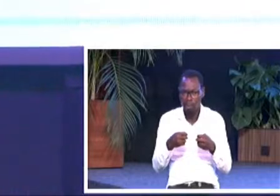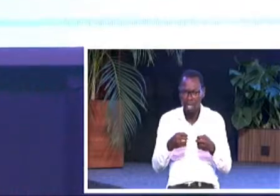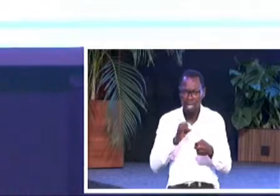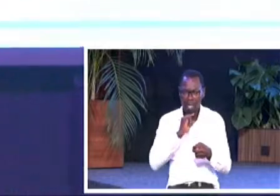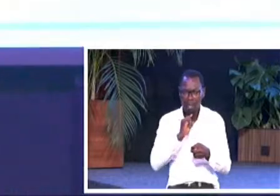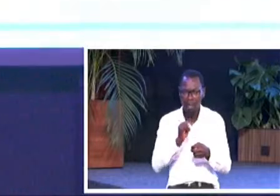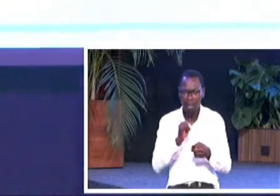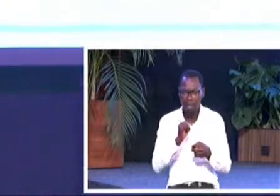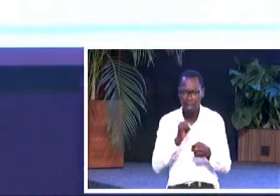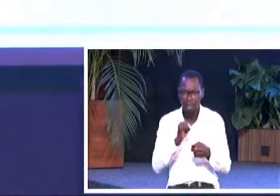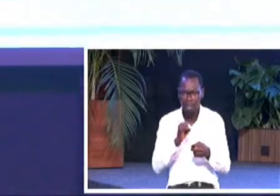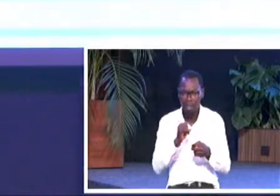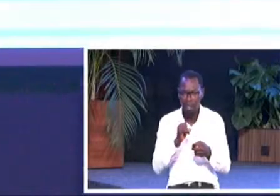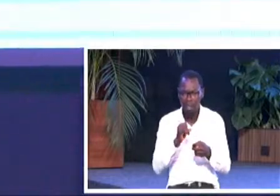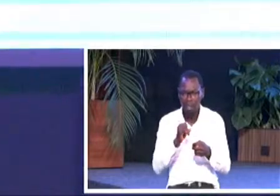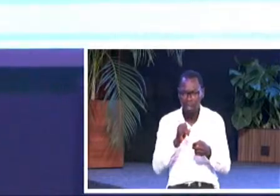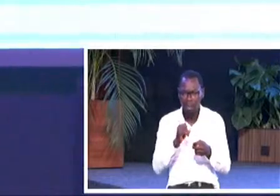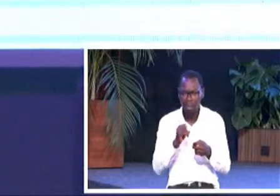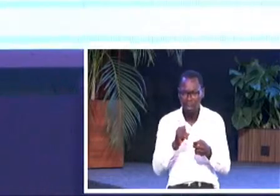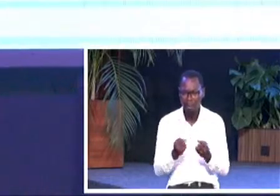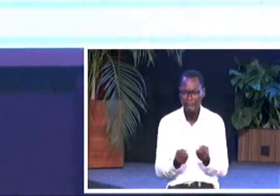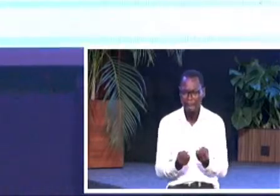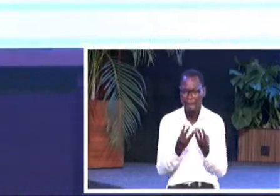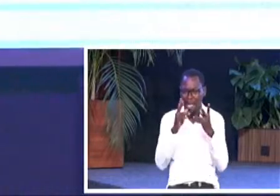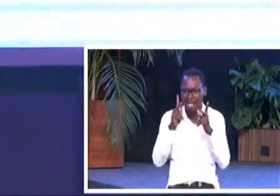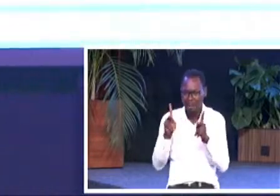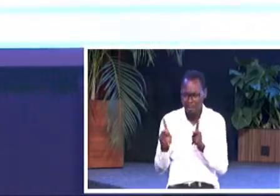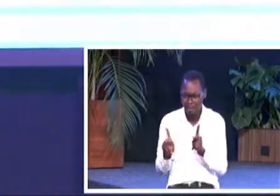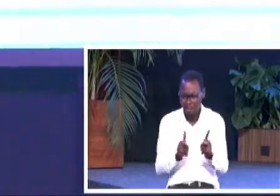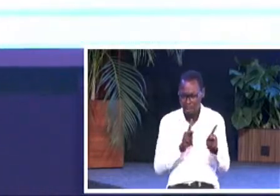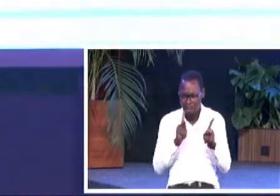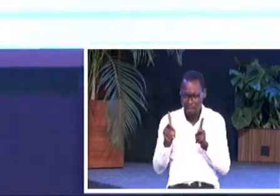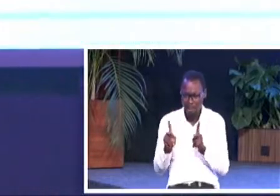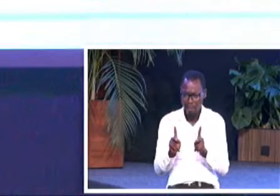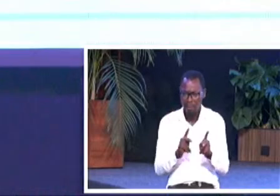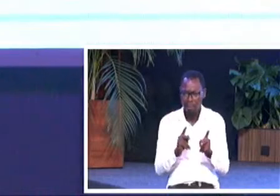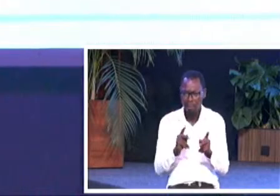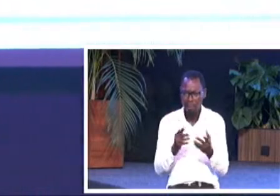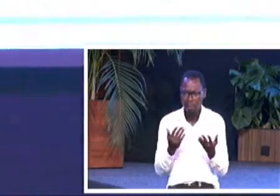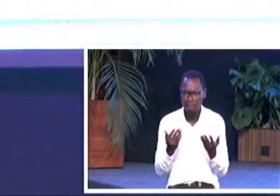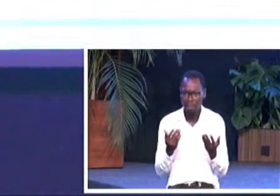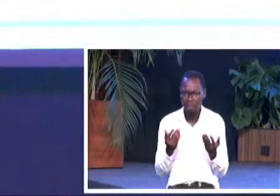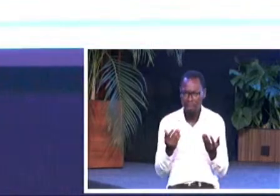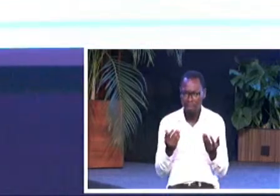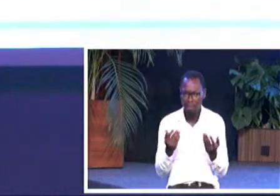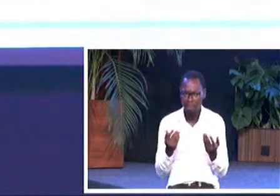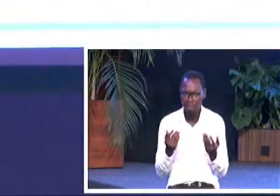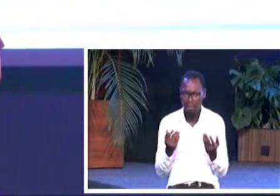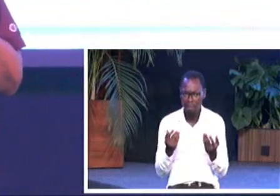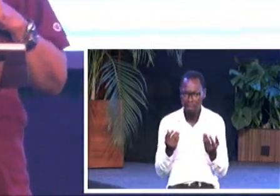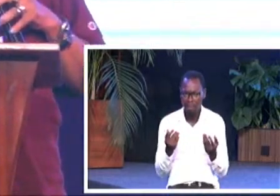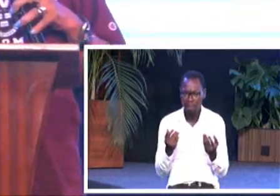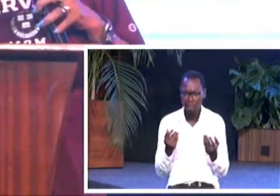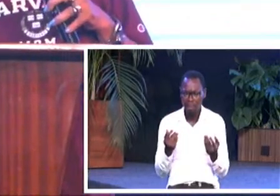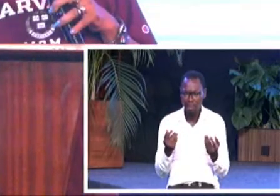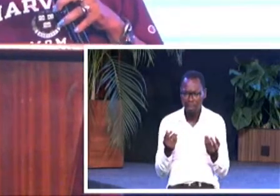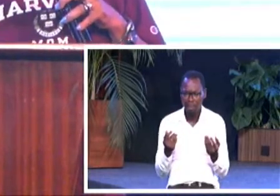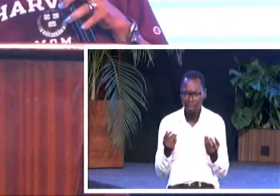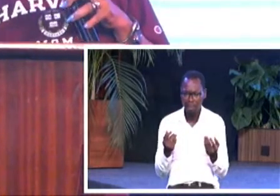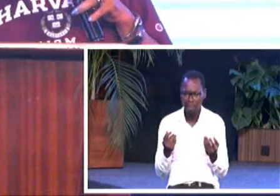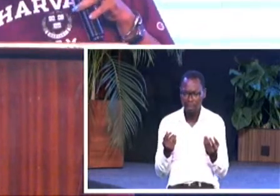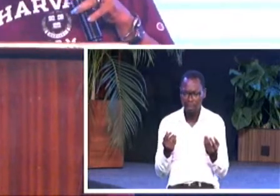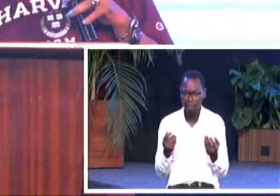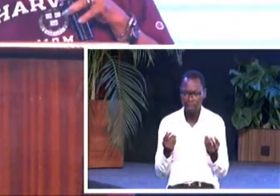is excessive taxes. And now, there's a pre-VAT